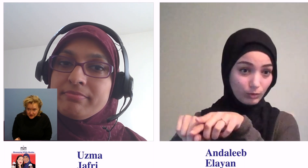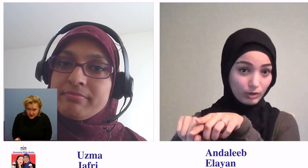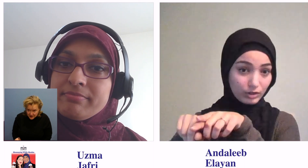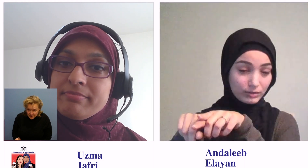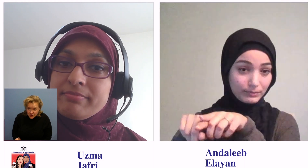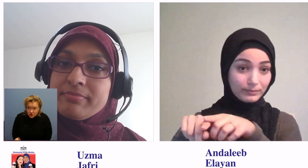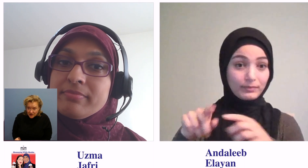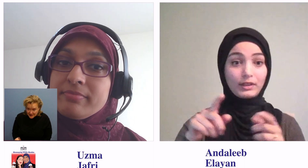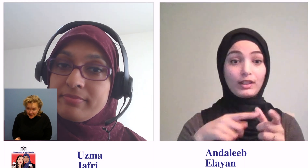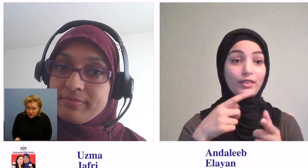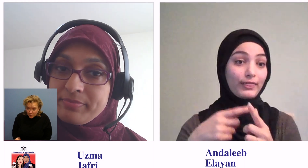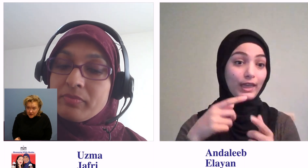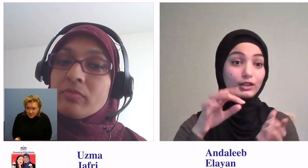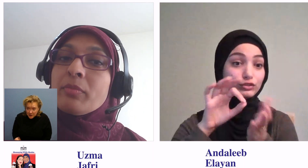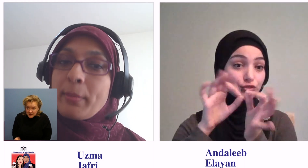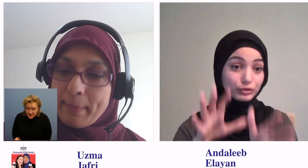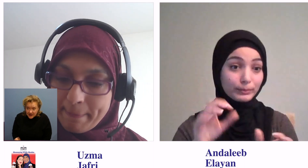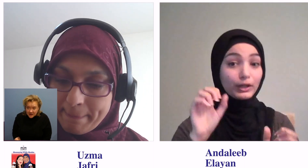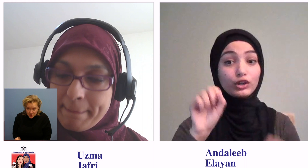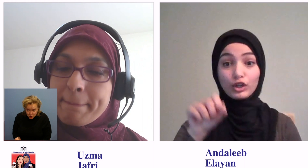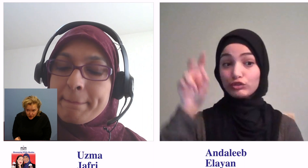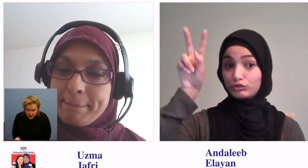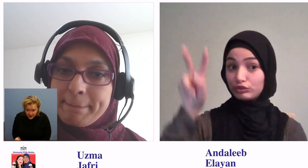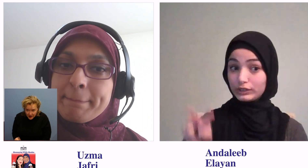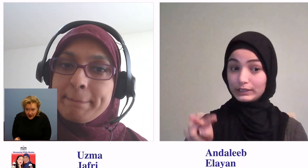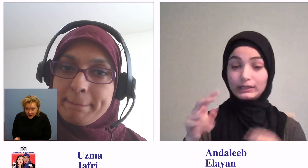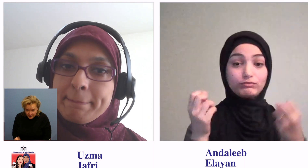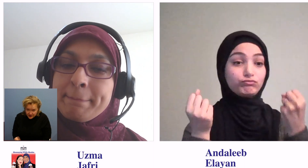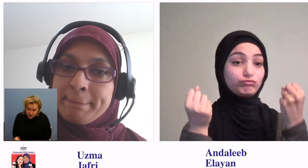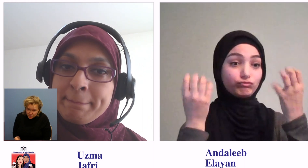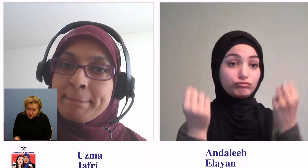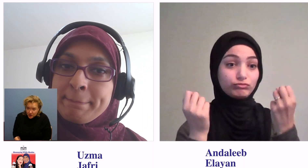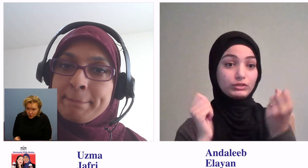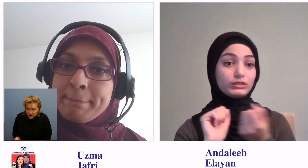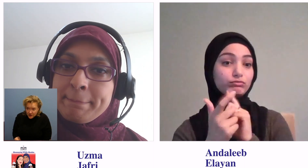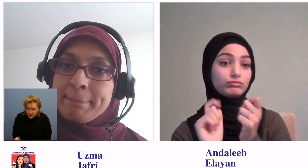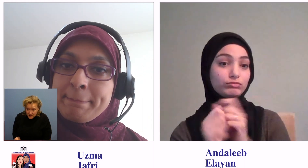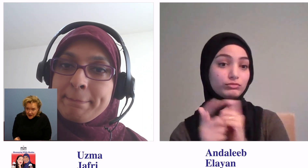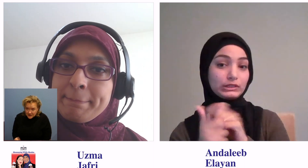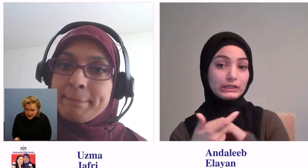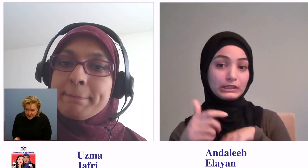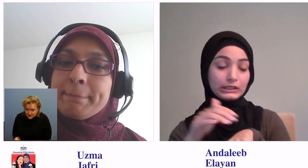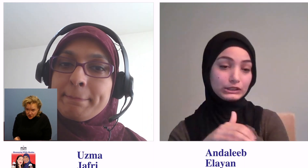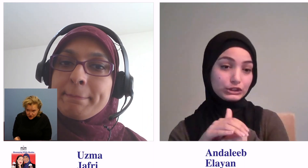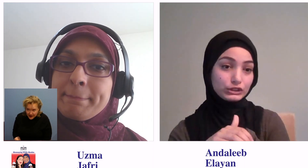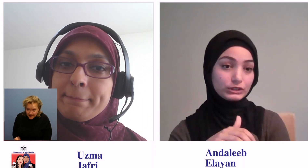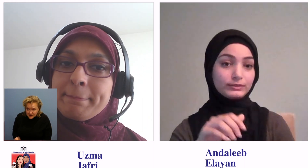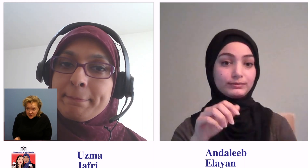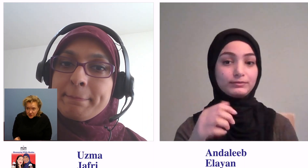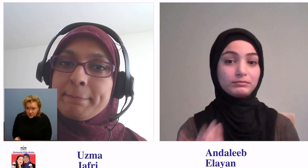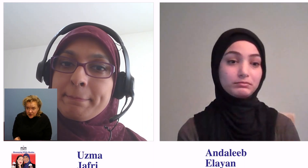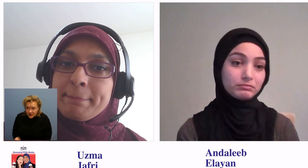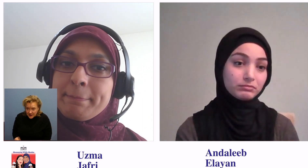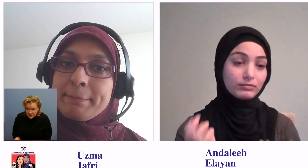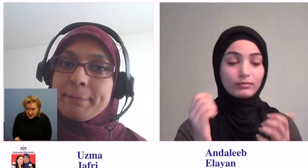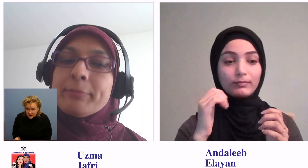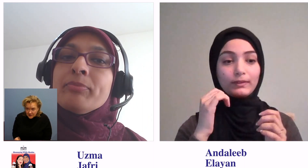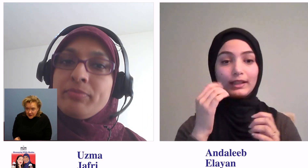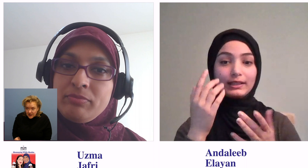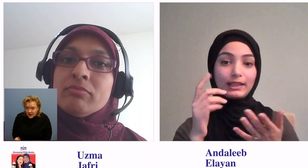maybe there's an English translation of what the Imam is saying on a screen. And then the interpreter can read from that and turn that into